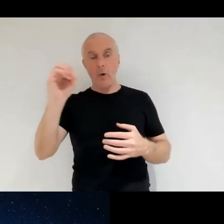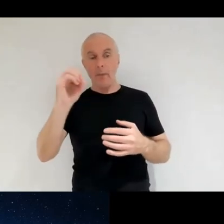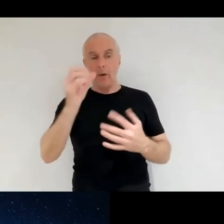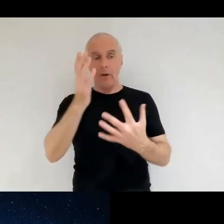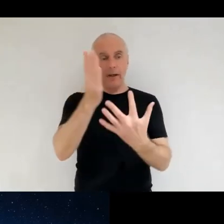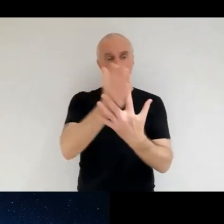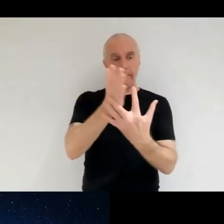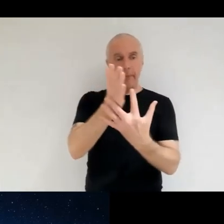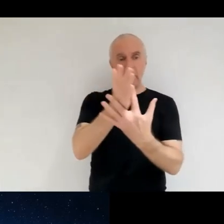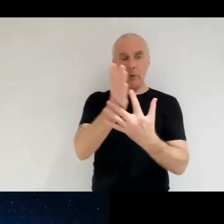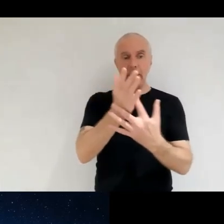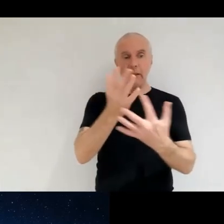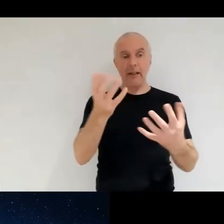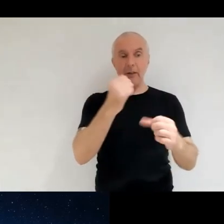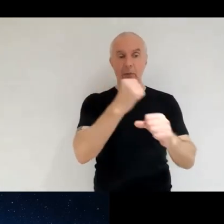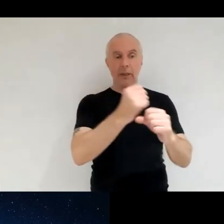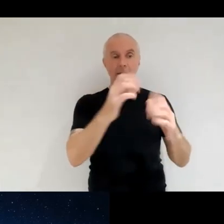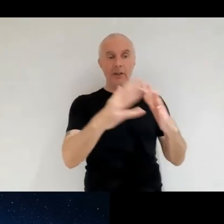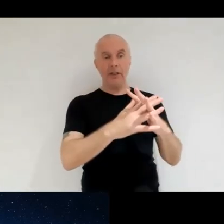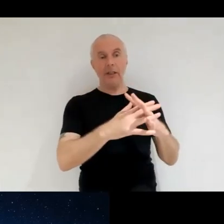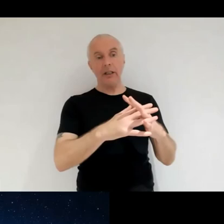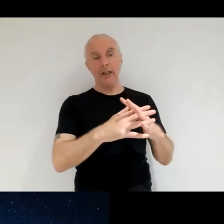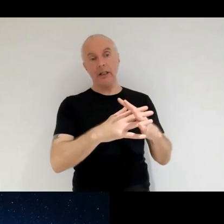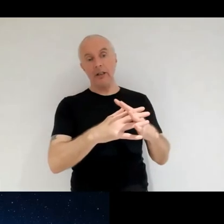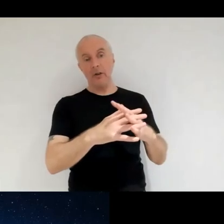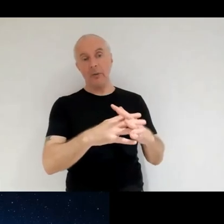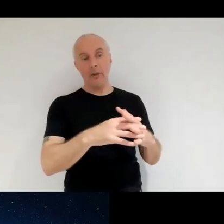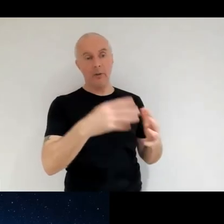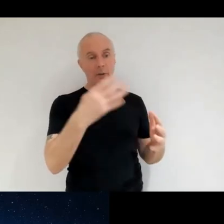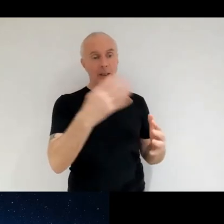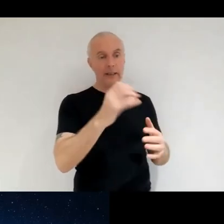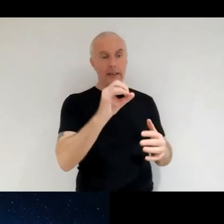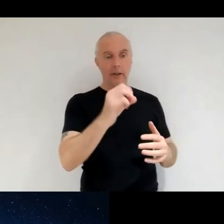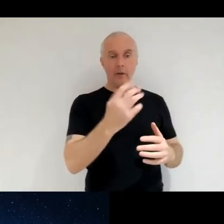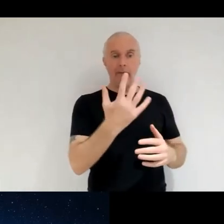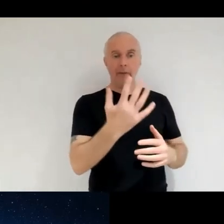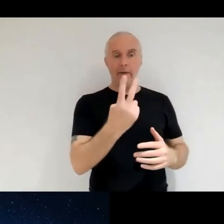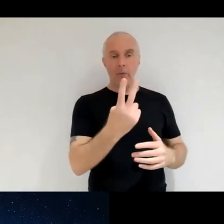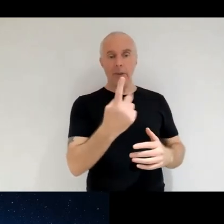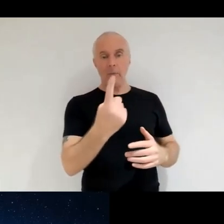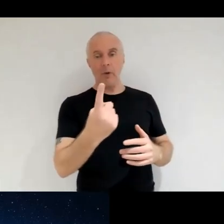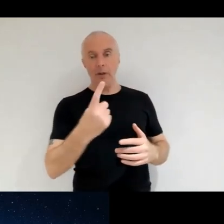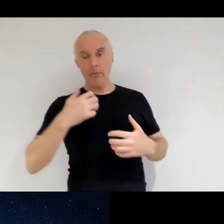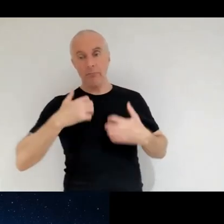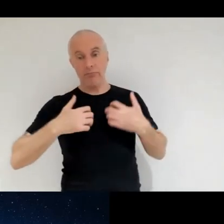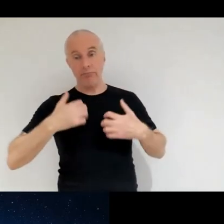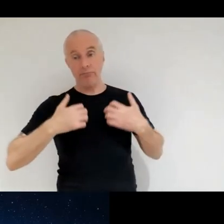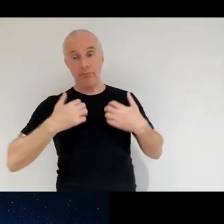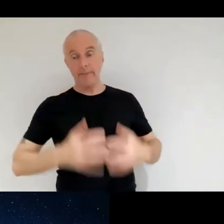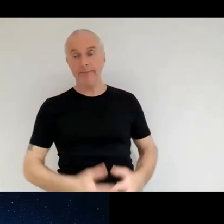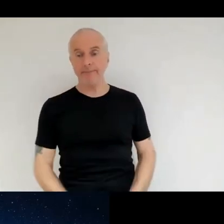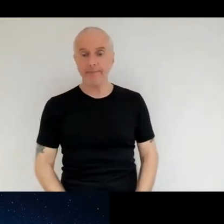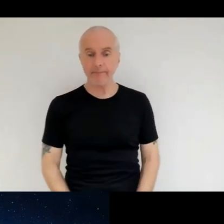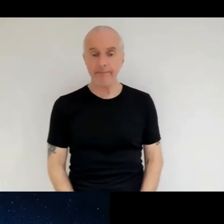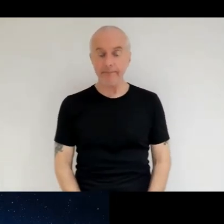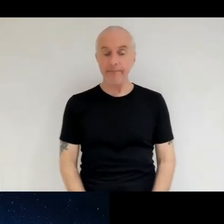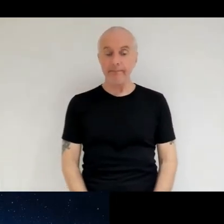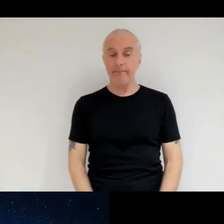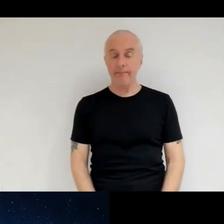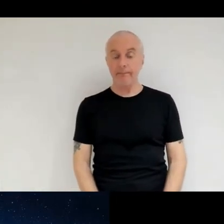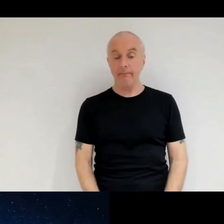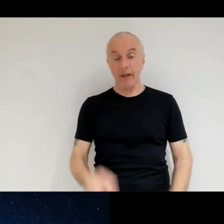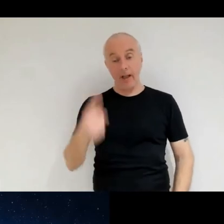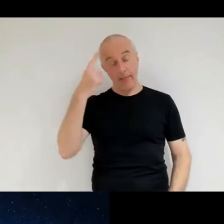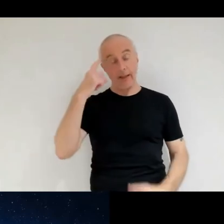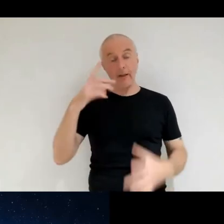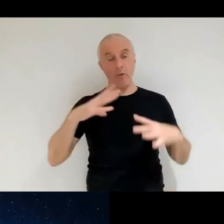this GW190521 was particularly exciting. Fantastic. And I actually think that's answered the next question, but I'm going to ask it anyway on